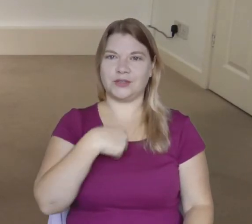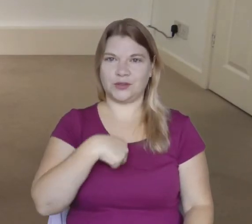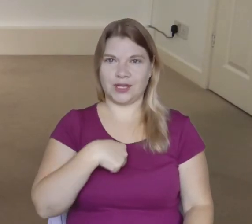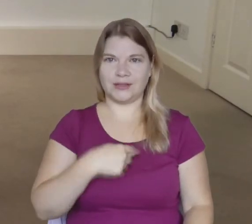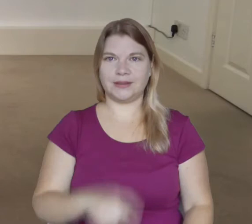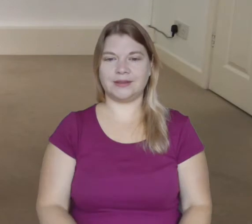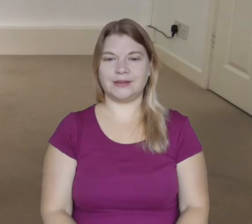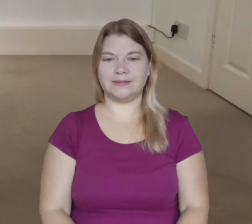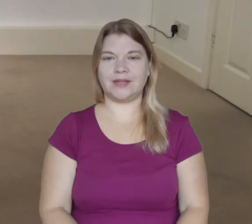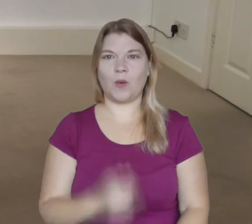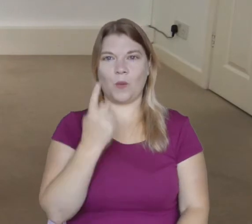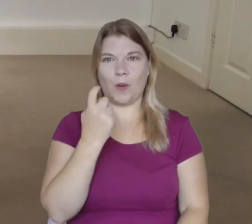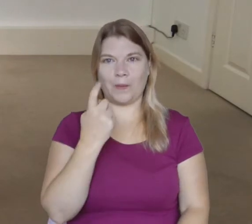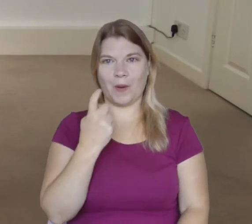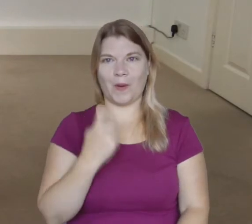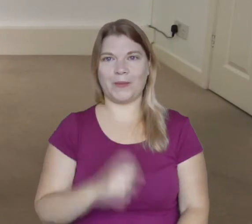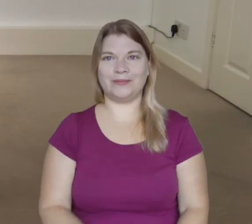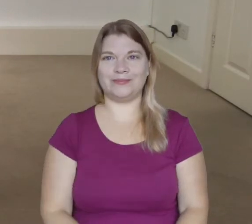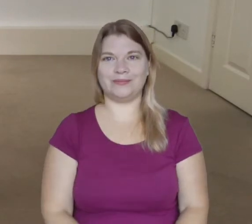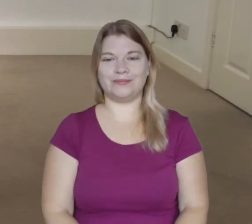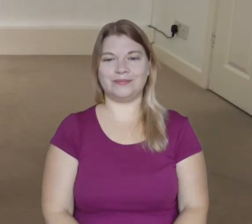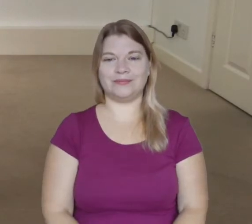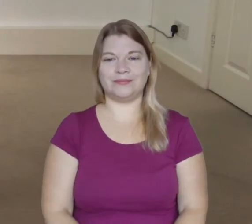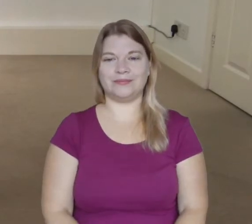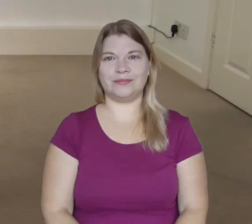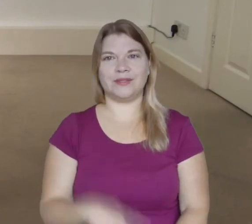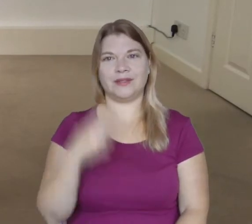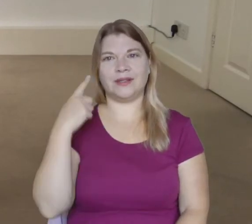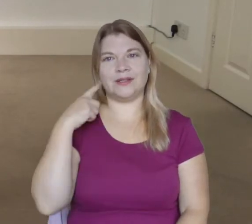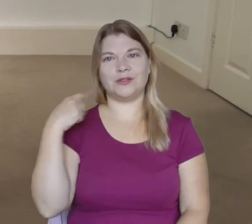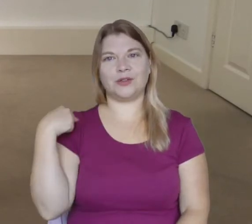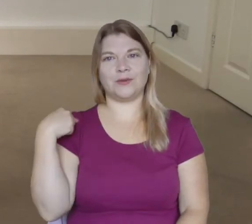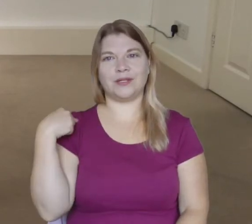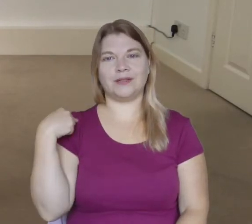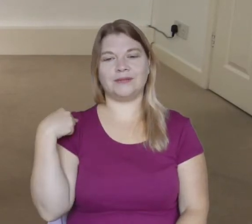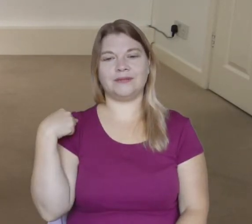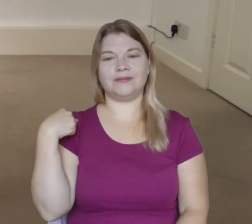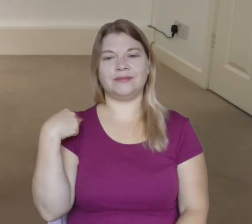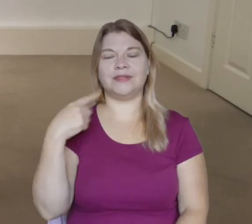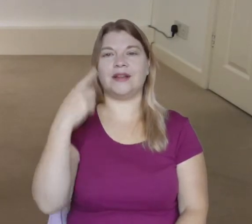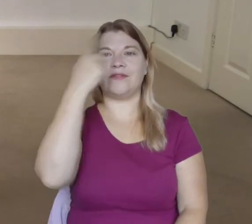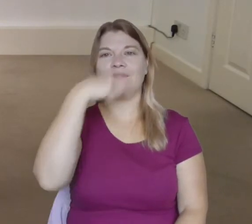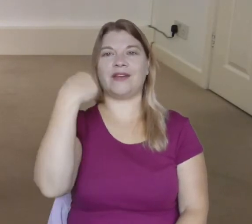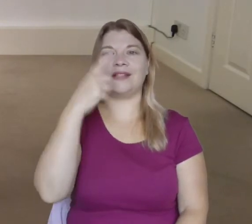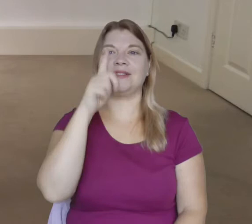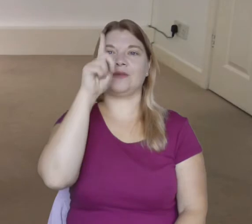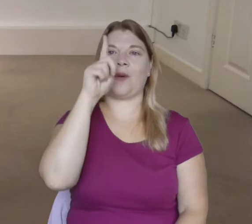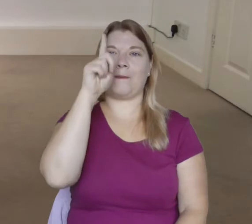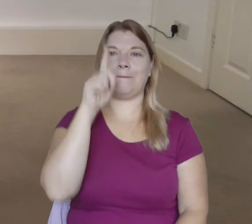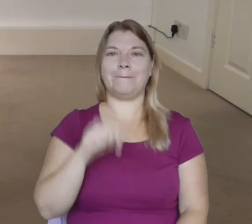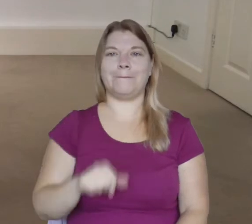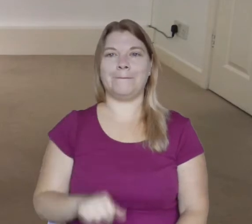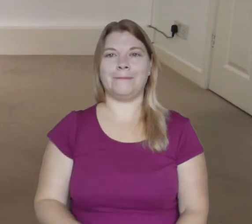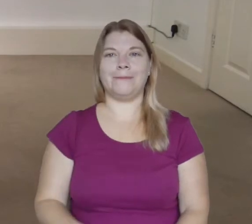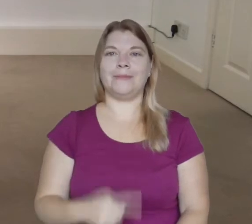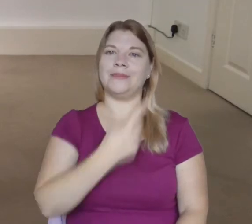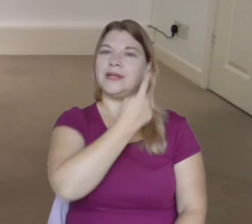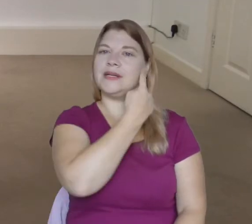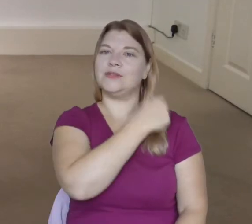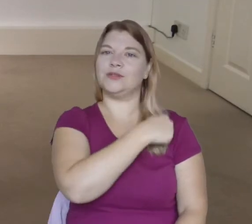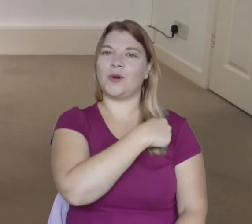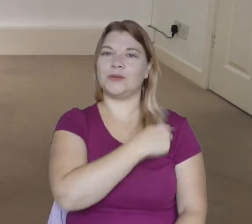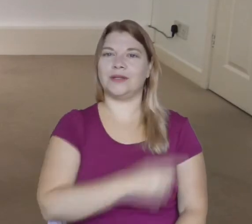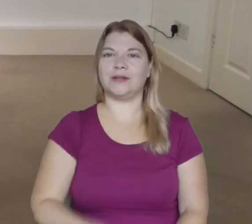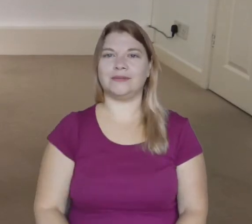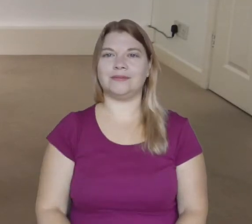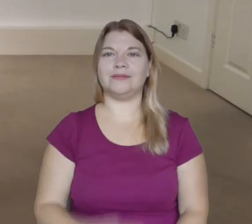to chest. Let's take another circle like that. Ear to shoulder, face to ceiling, ear to